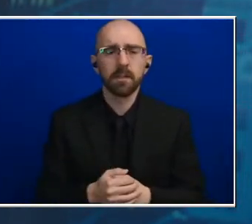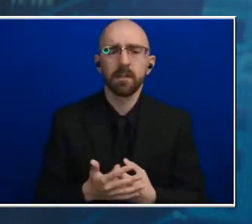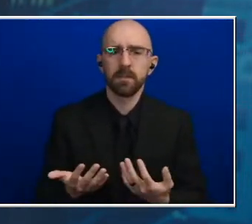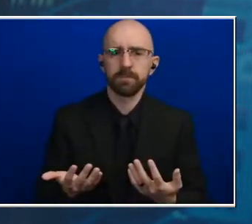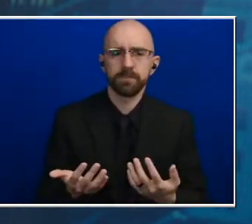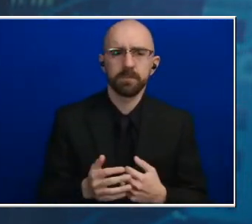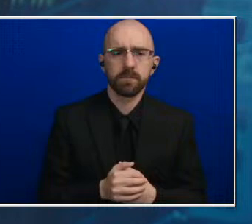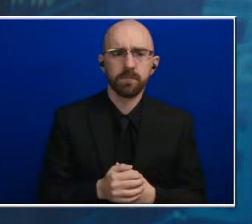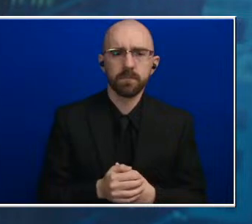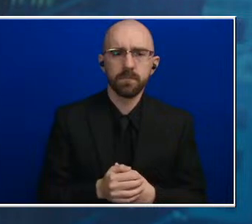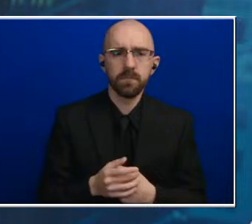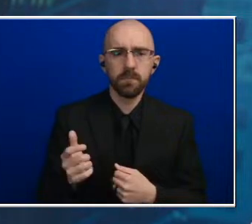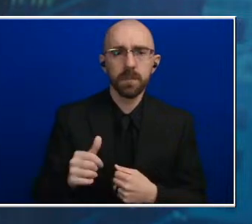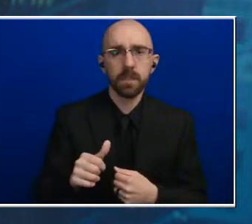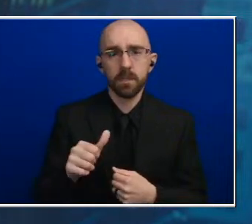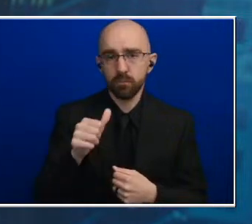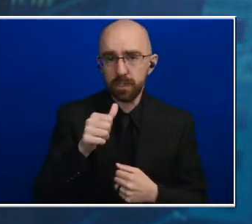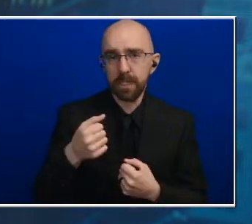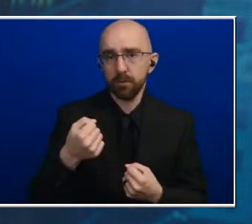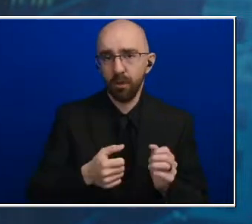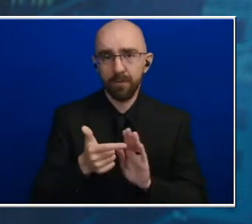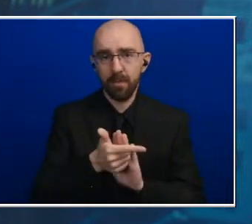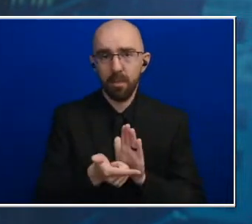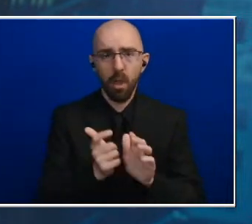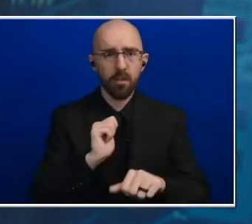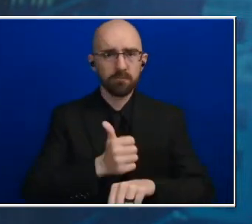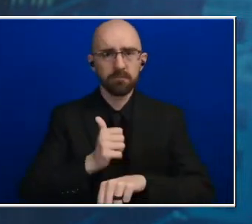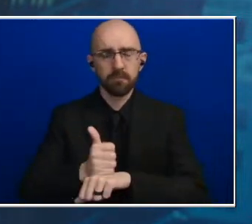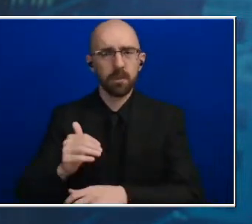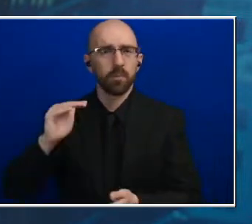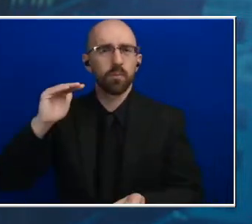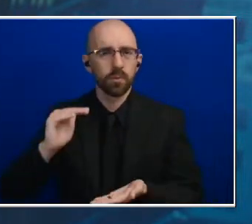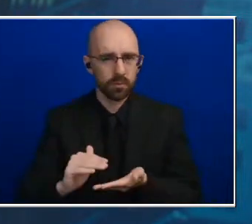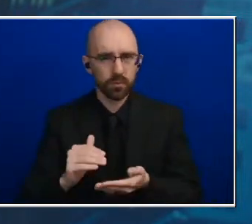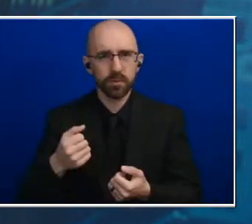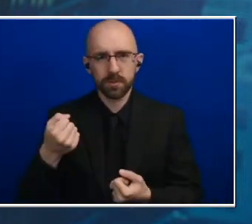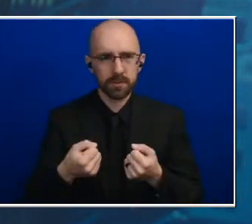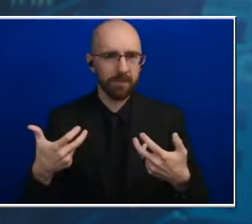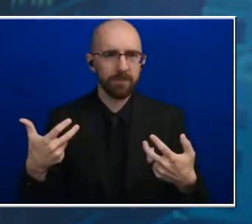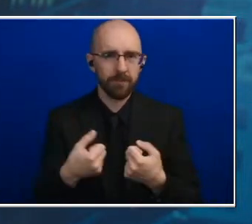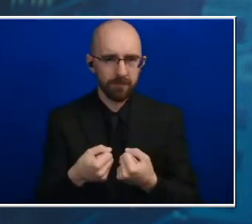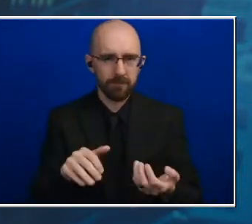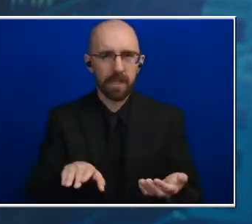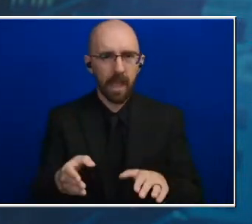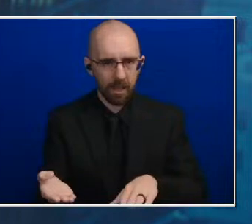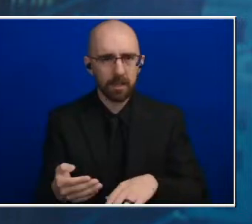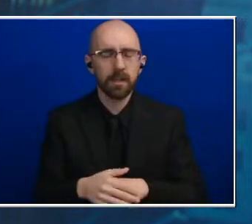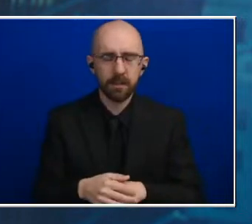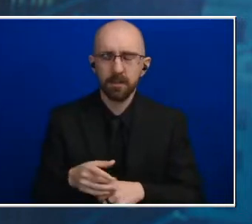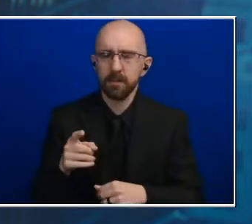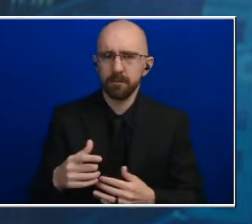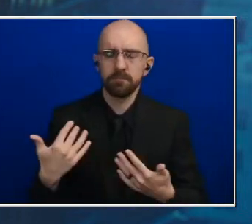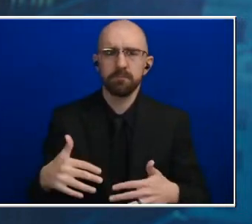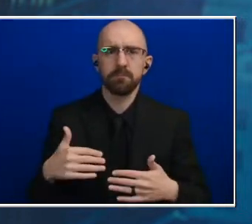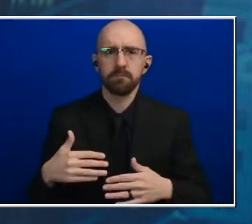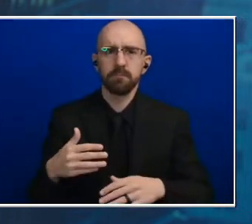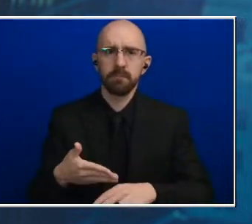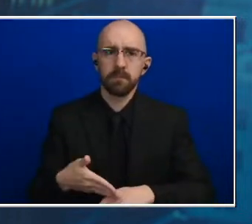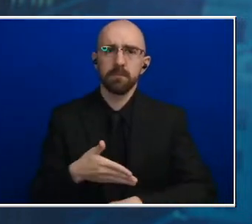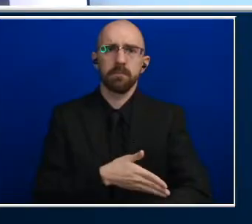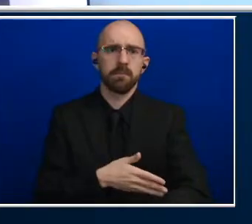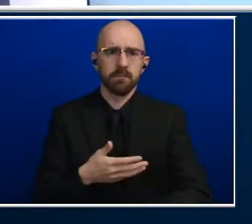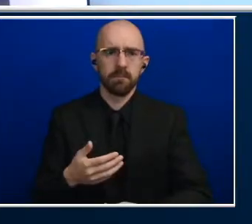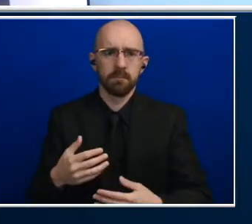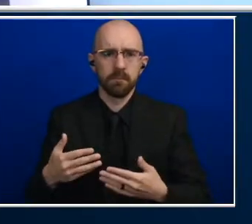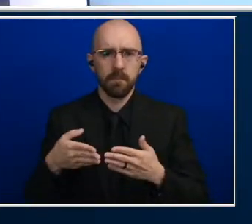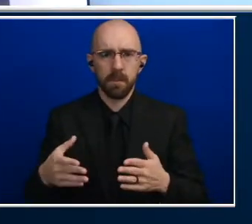drinking and driving laws. All of these things reduce motor vehicle fatalities and have had a dramatic effect on public health in the United States and worldwide. And